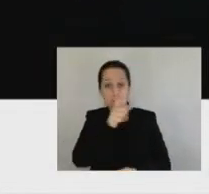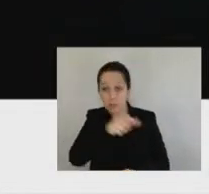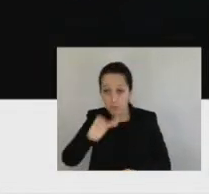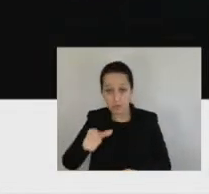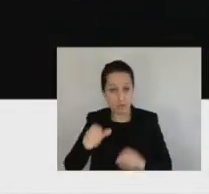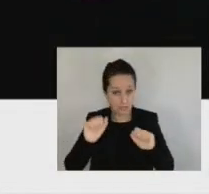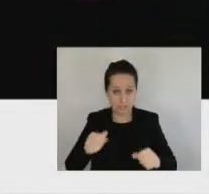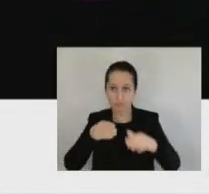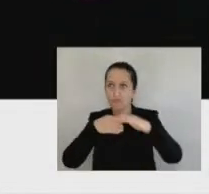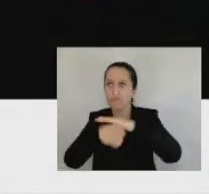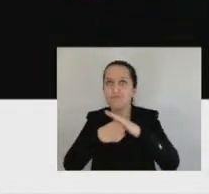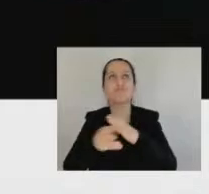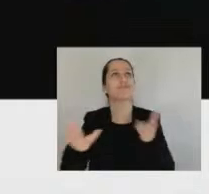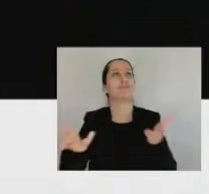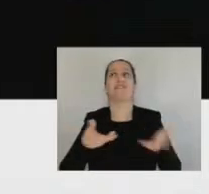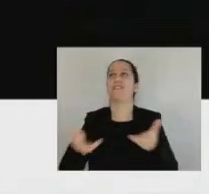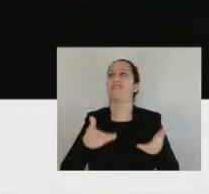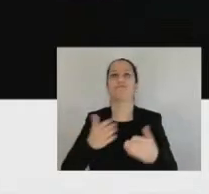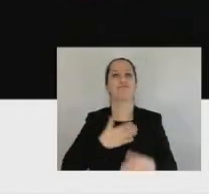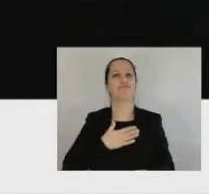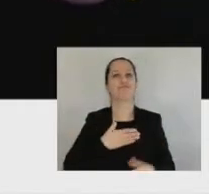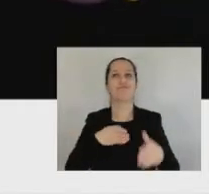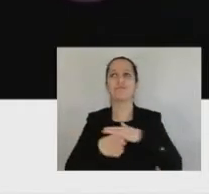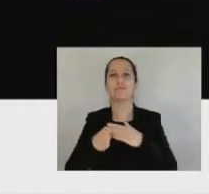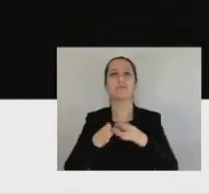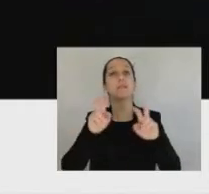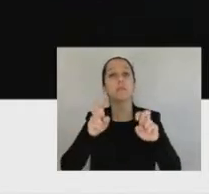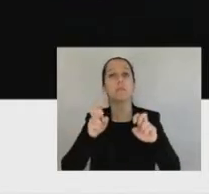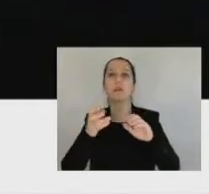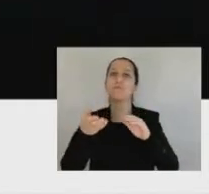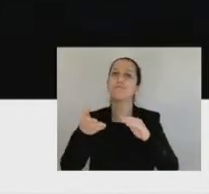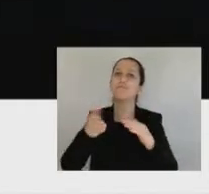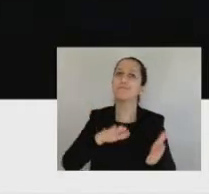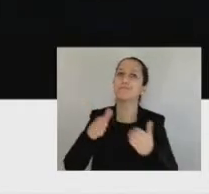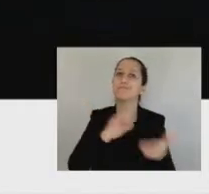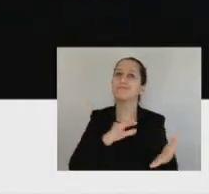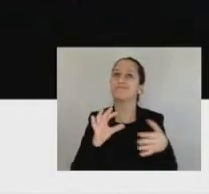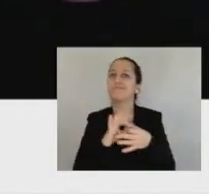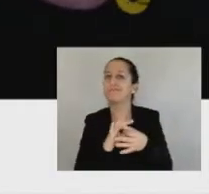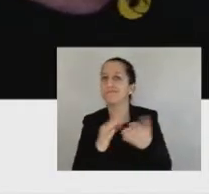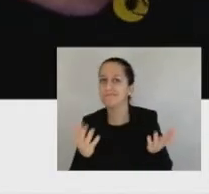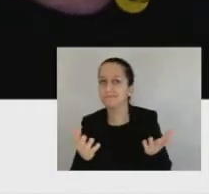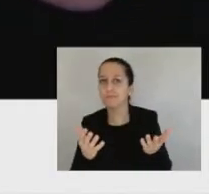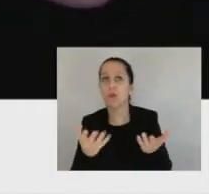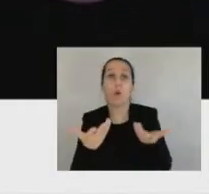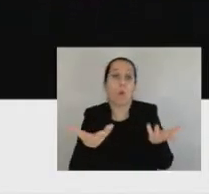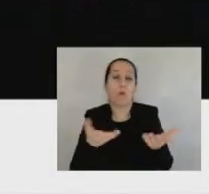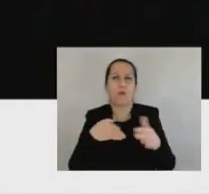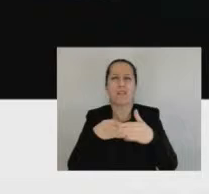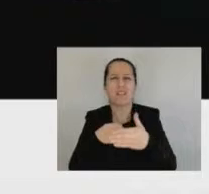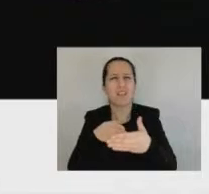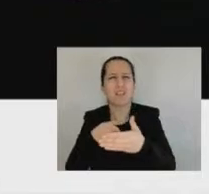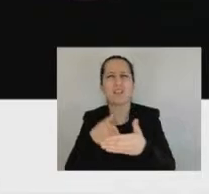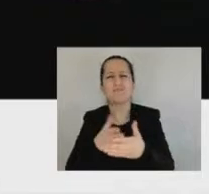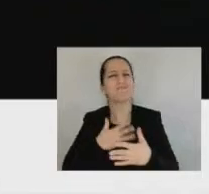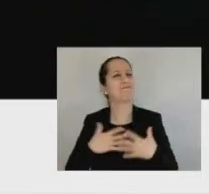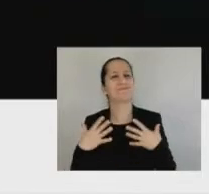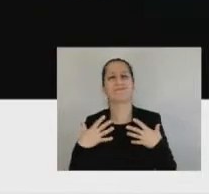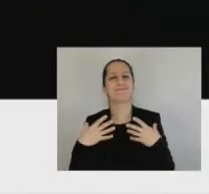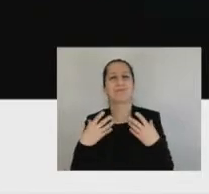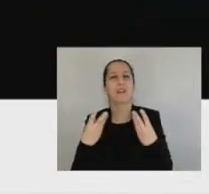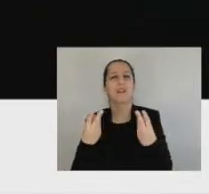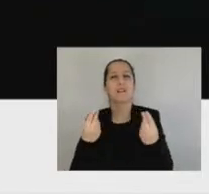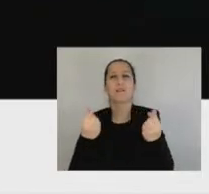the access to services is key because it has a direct impact on mortality of persons, on quality of life